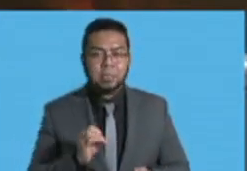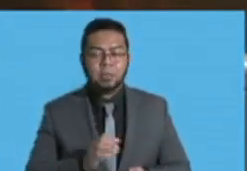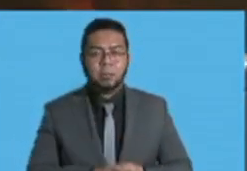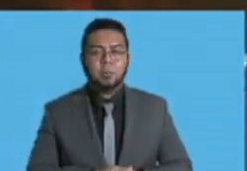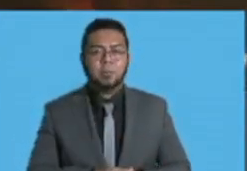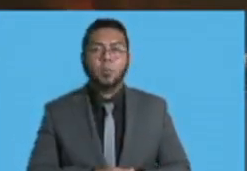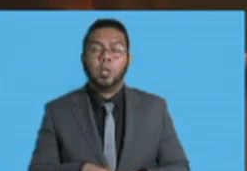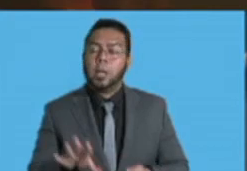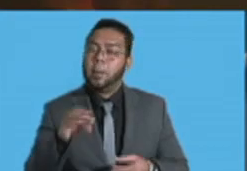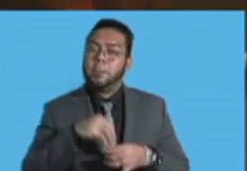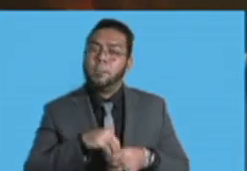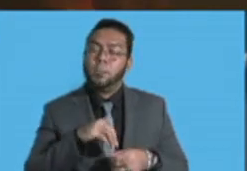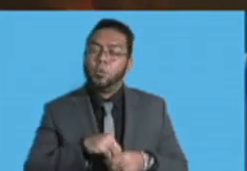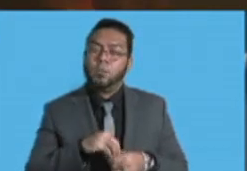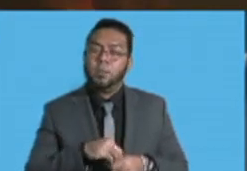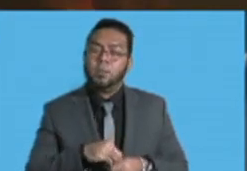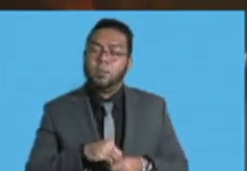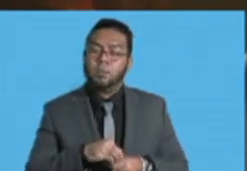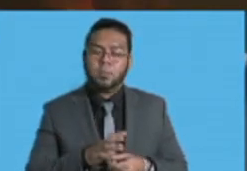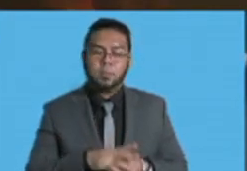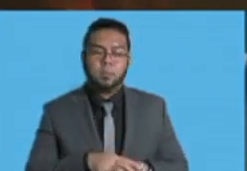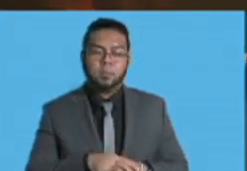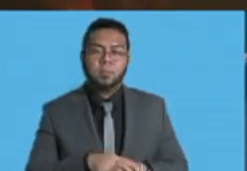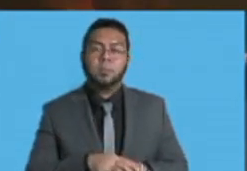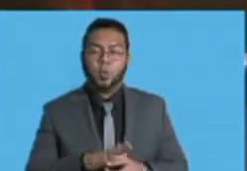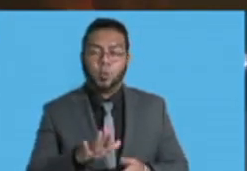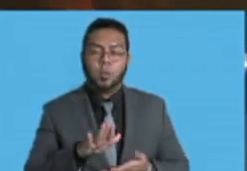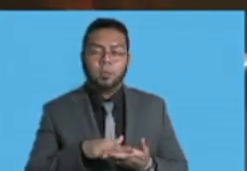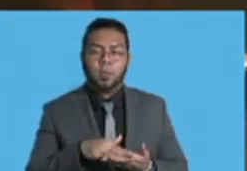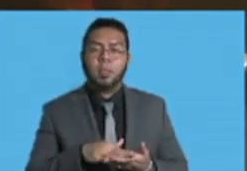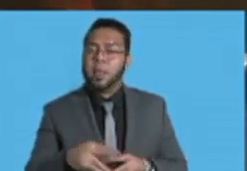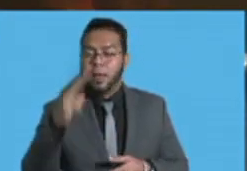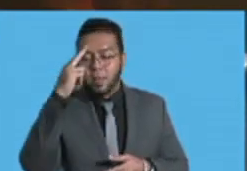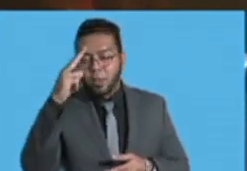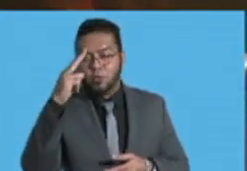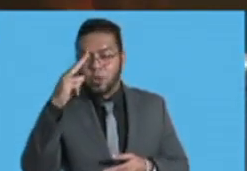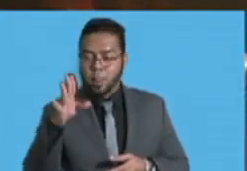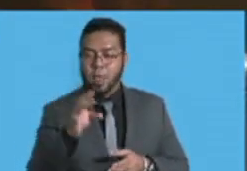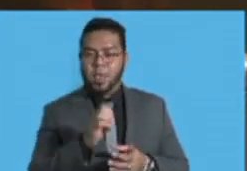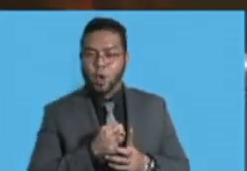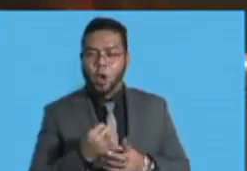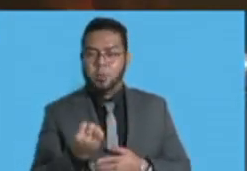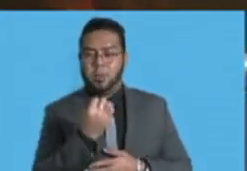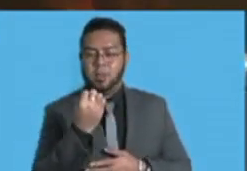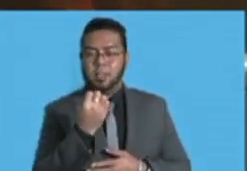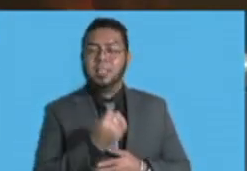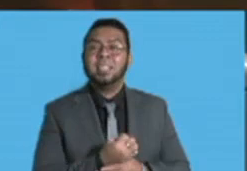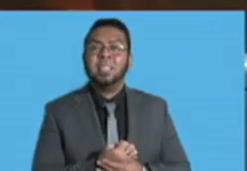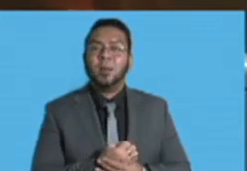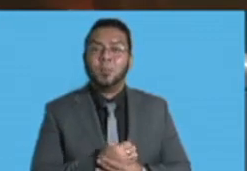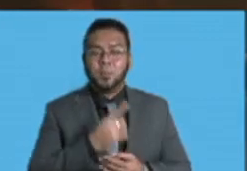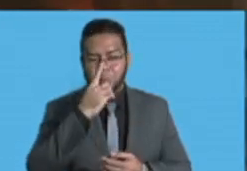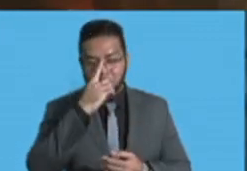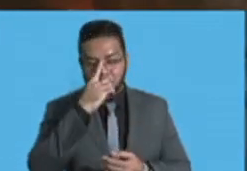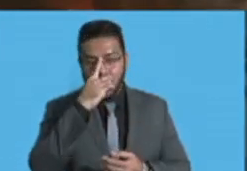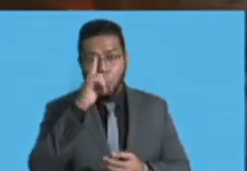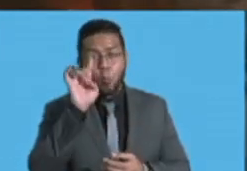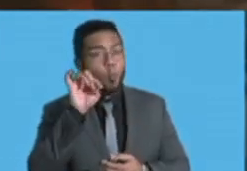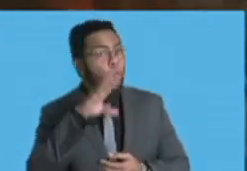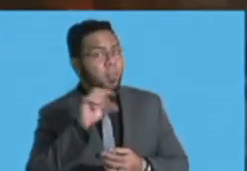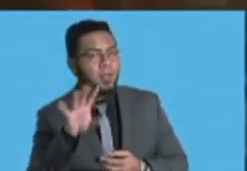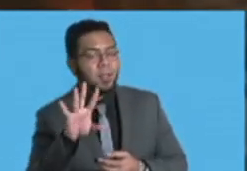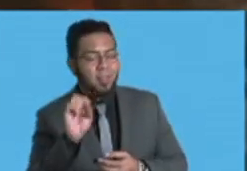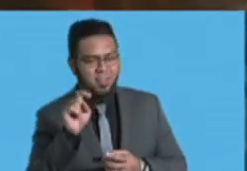education will improve the prospects of our children and help build the national economy. Without this emphasis on education,